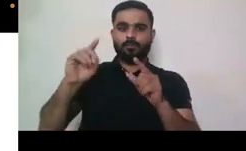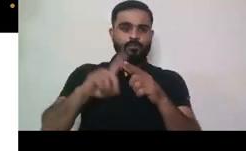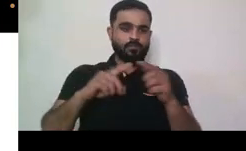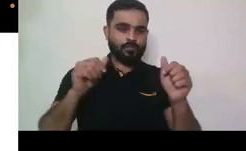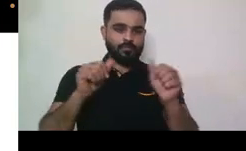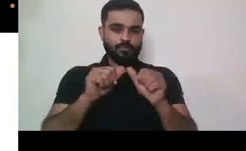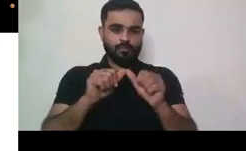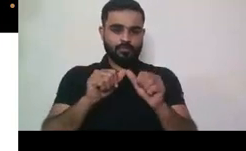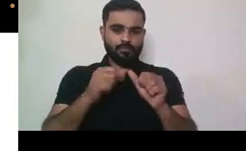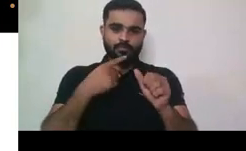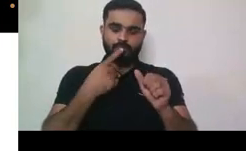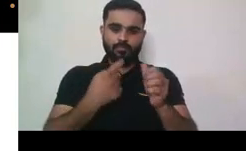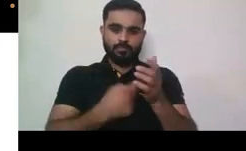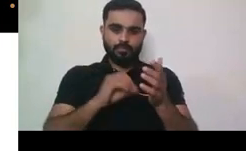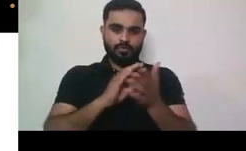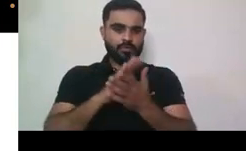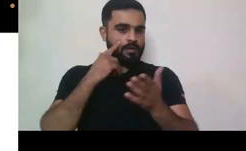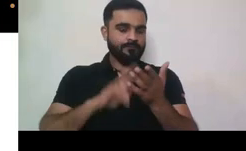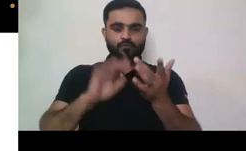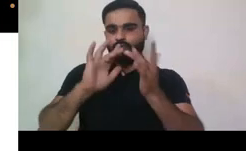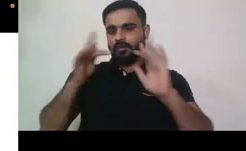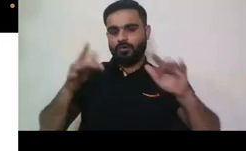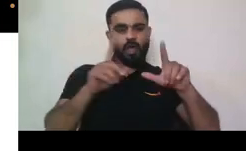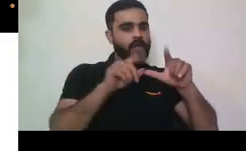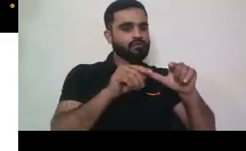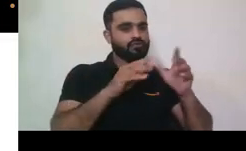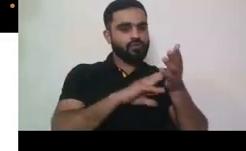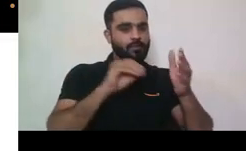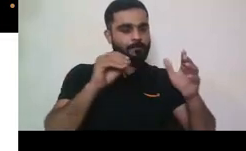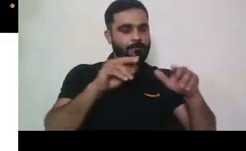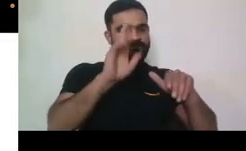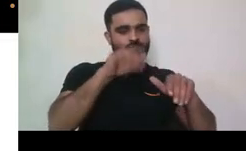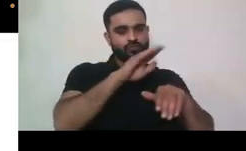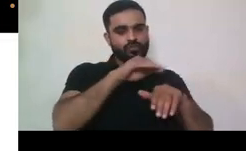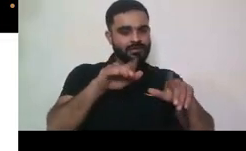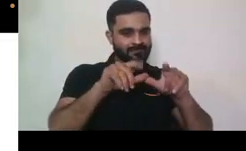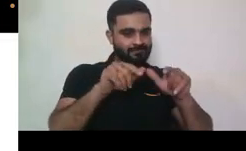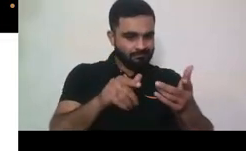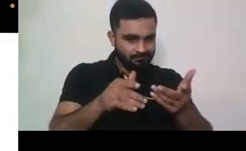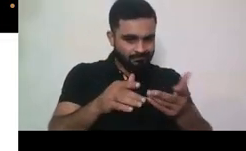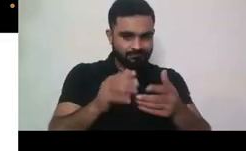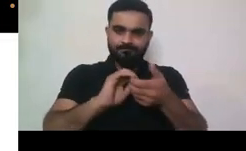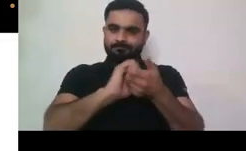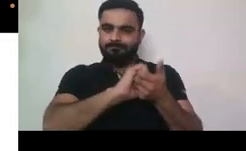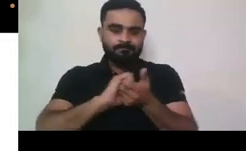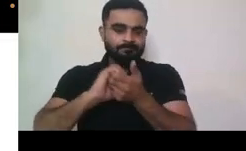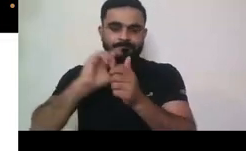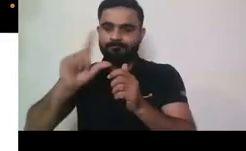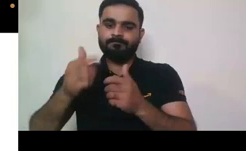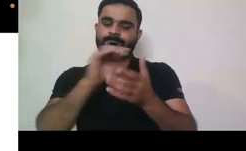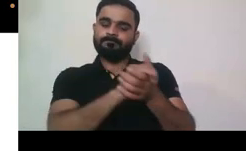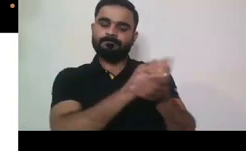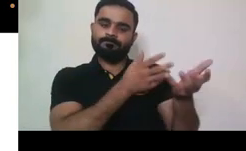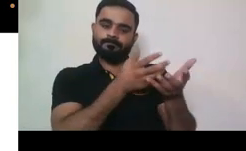Rohini ma'am, she's saying she can join online through Zoom meeting. Okay, so she can collaborate later with her colleagues.